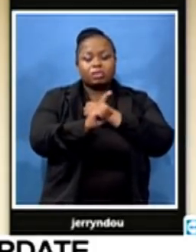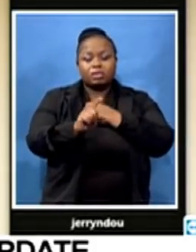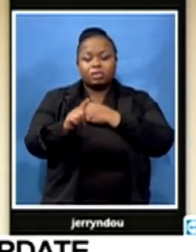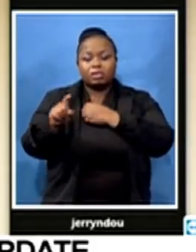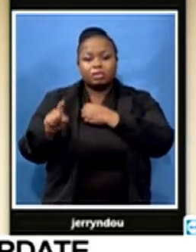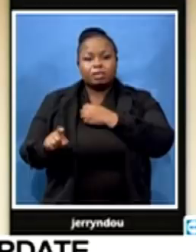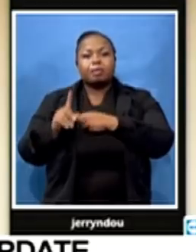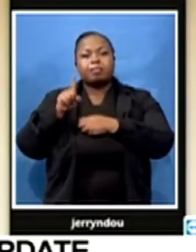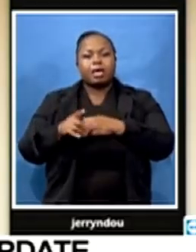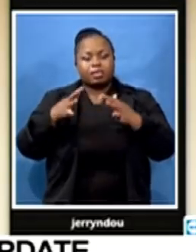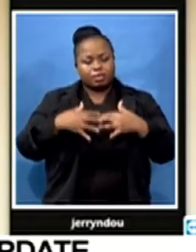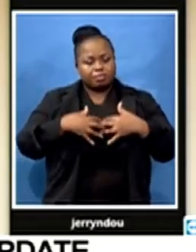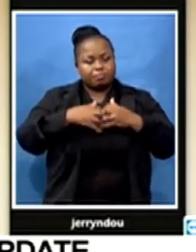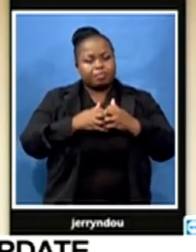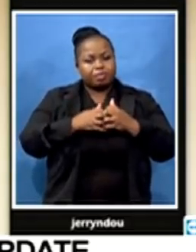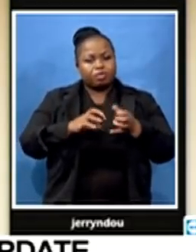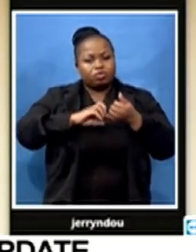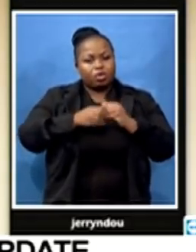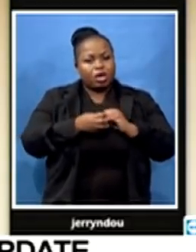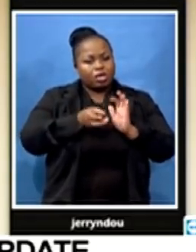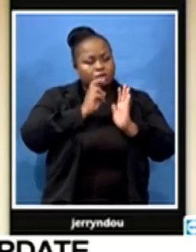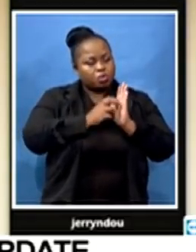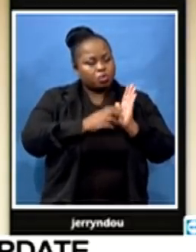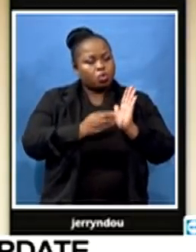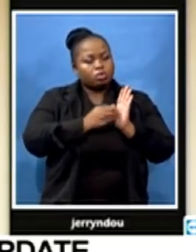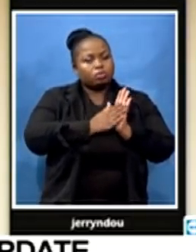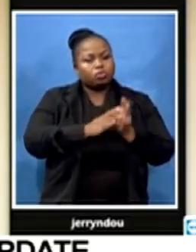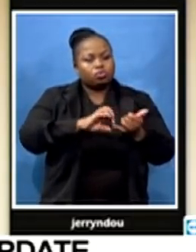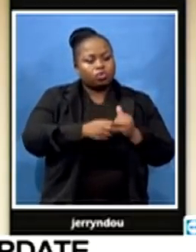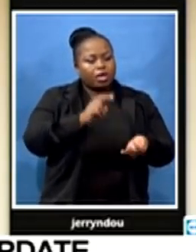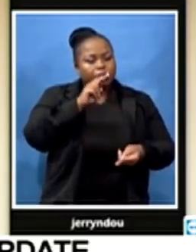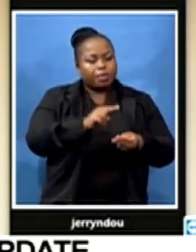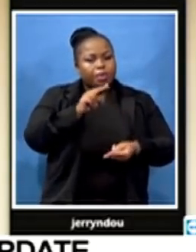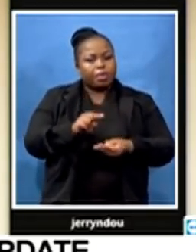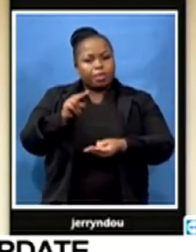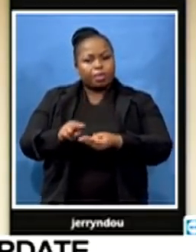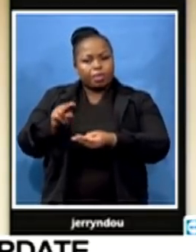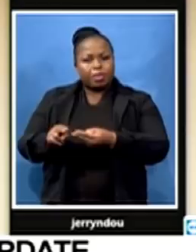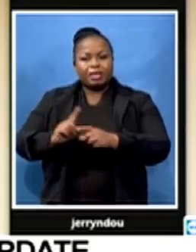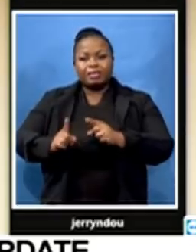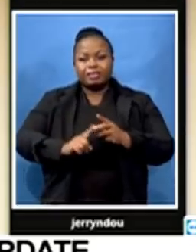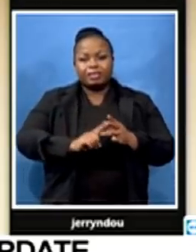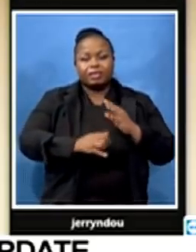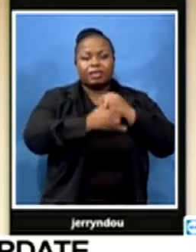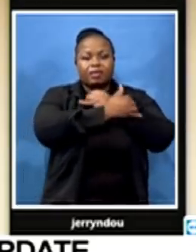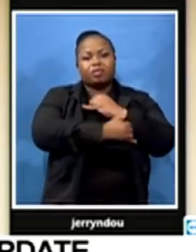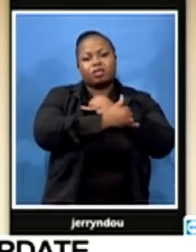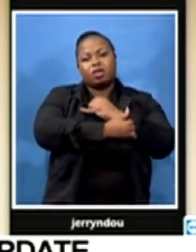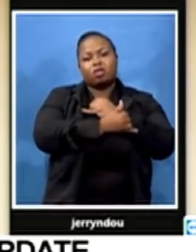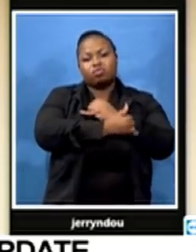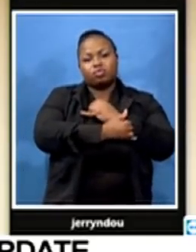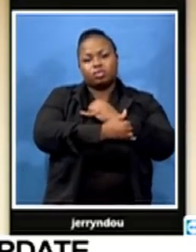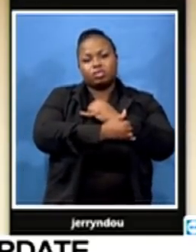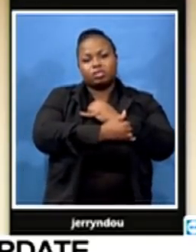measures. According to the strategy, containment involves trying to detect and stop known chains